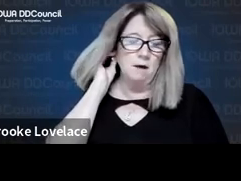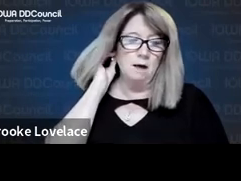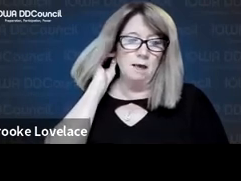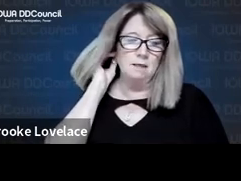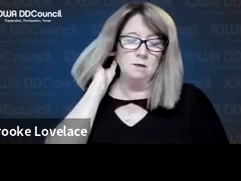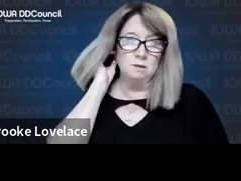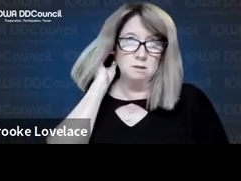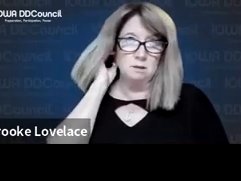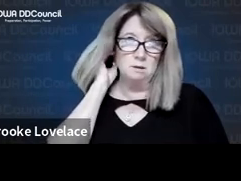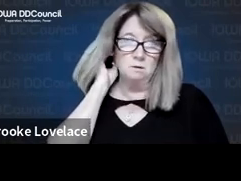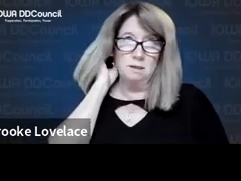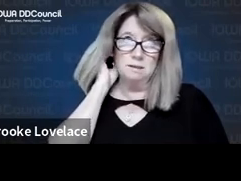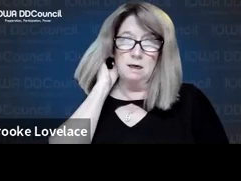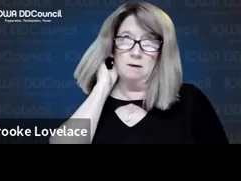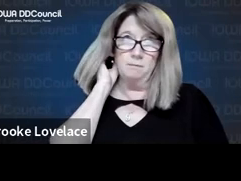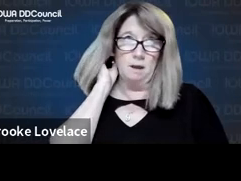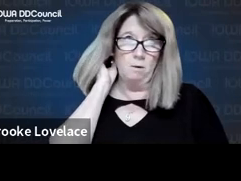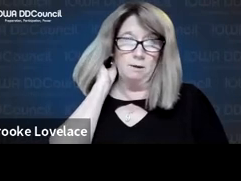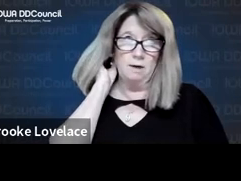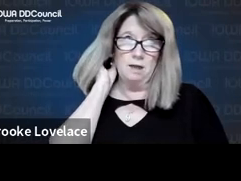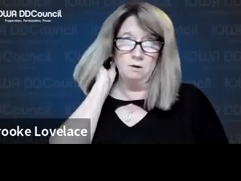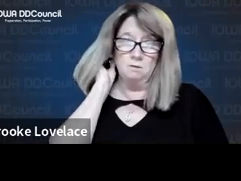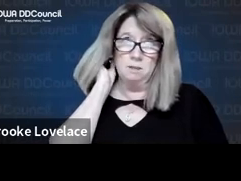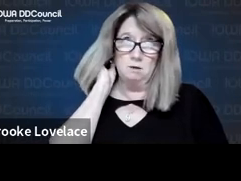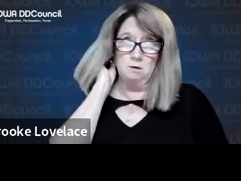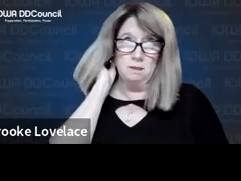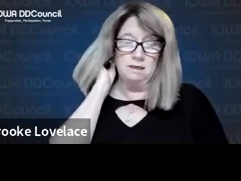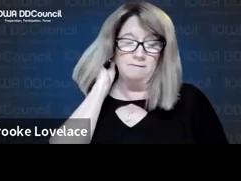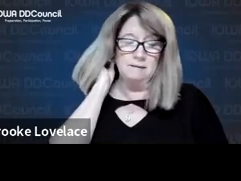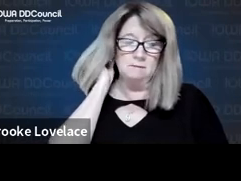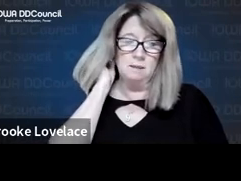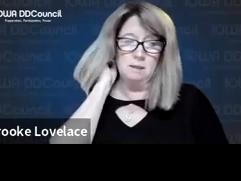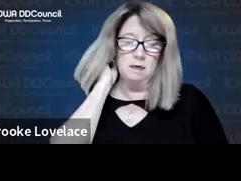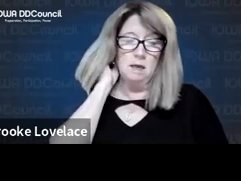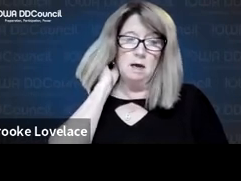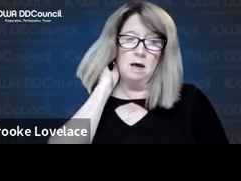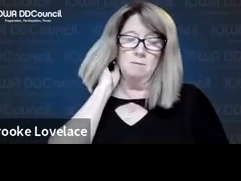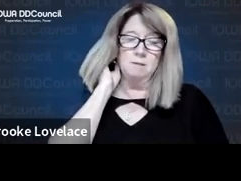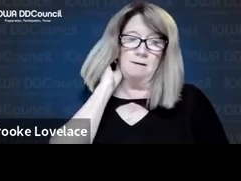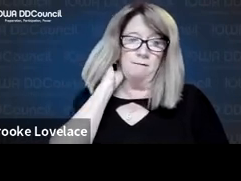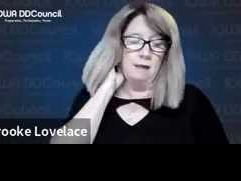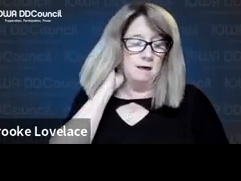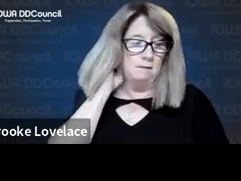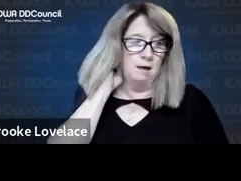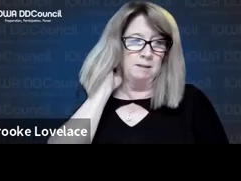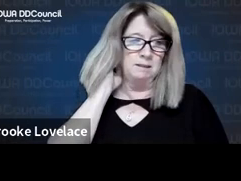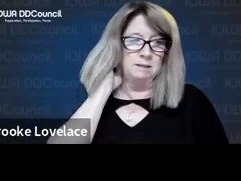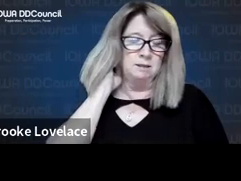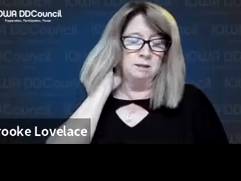have. Hayden Crystal, who is a well-known national speaker who identifies as being deaf